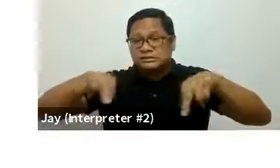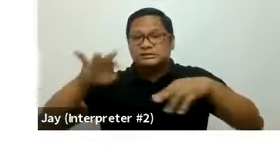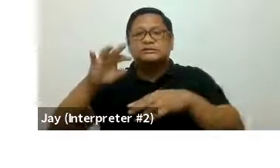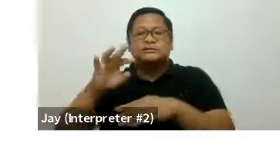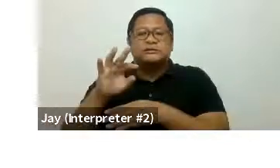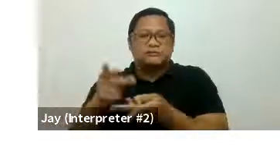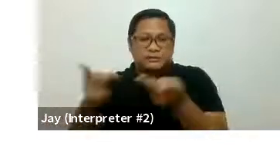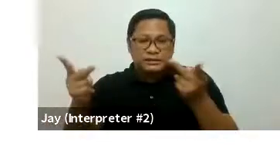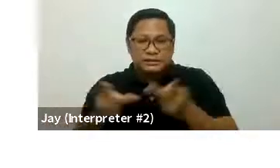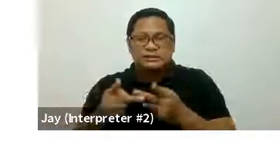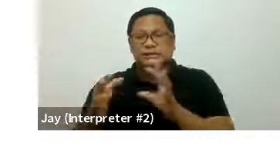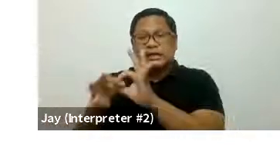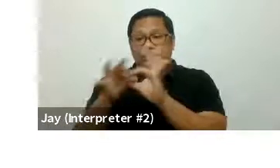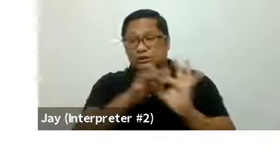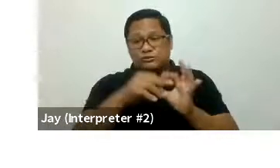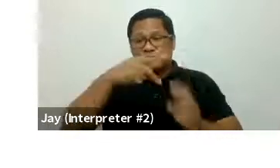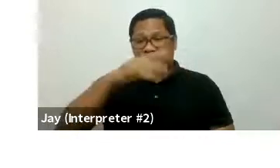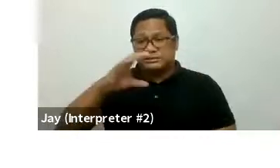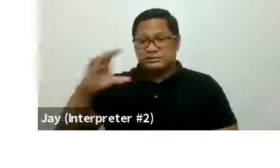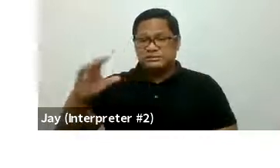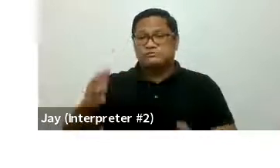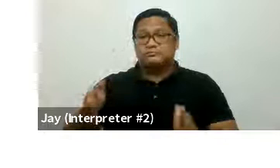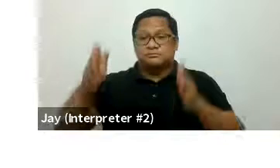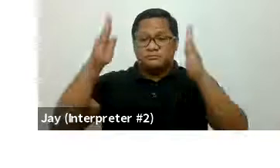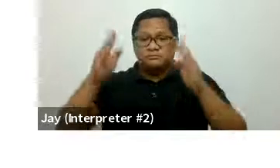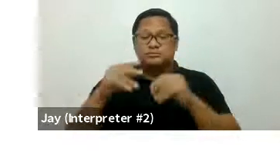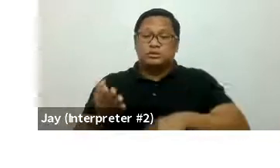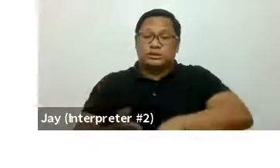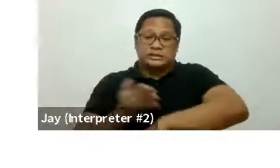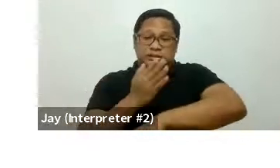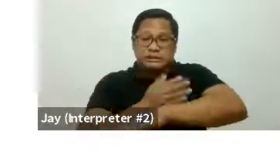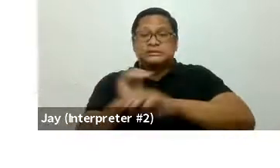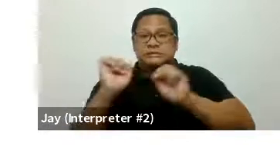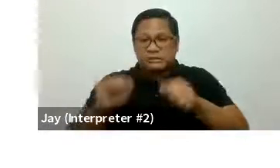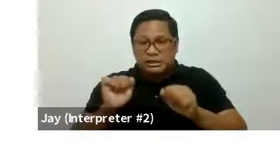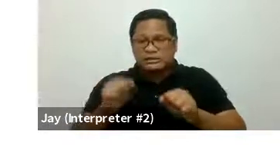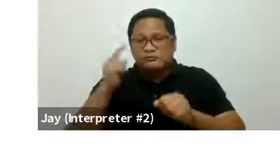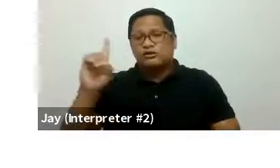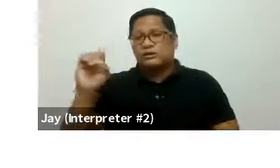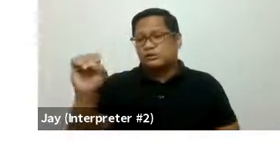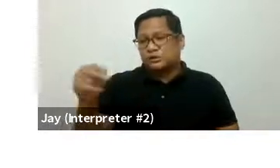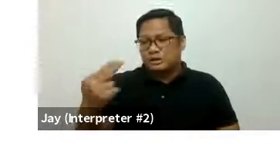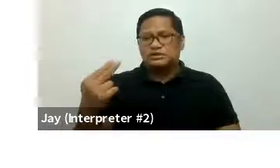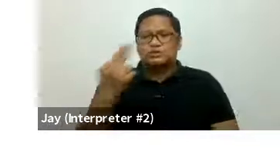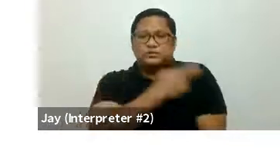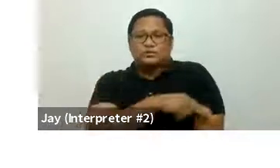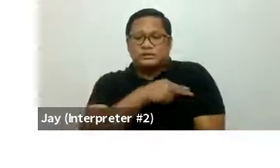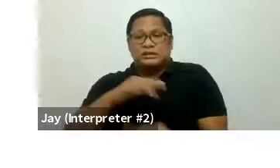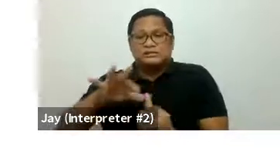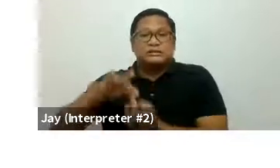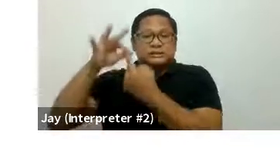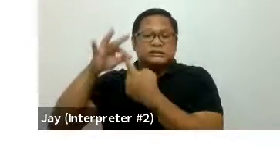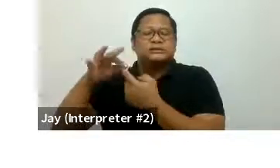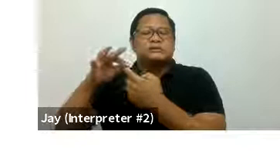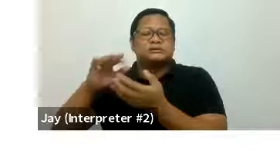PCC building, and then to increase the capacity of DOH hospitals, specialty centers, and